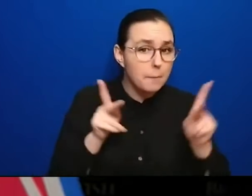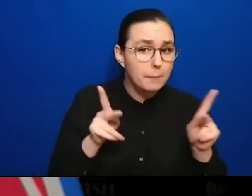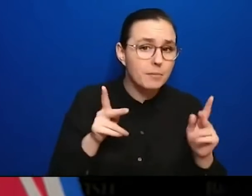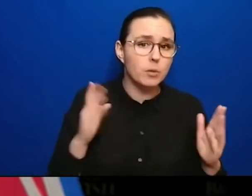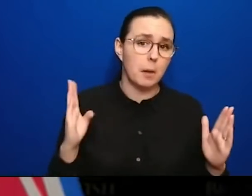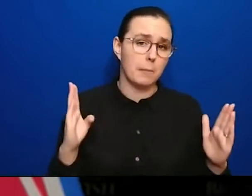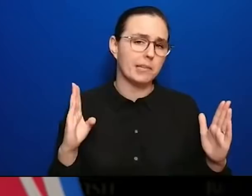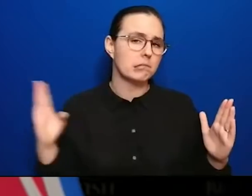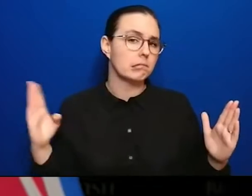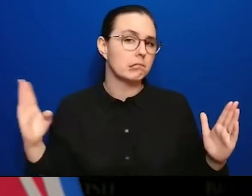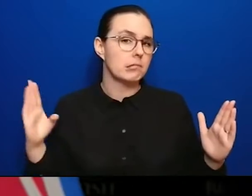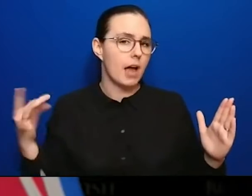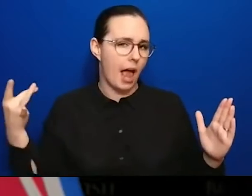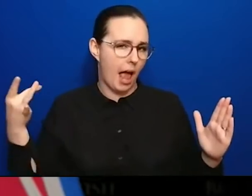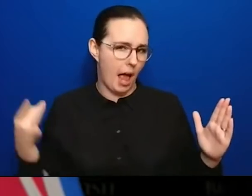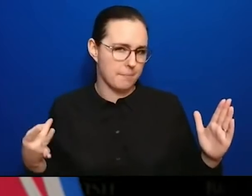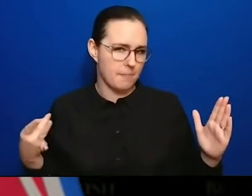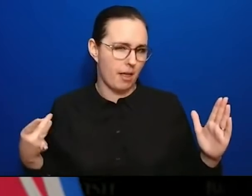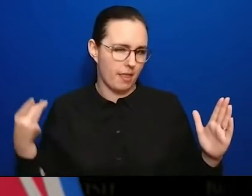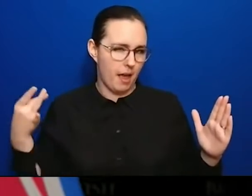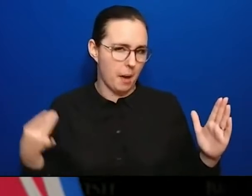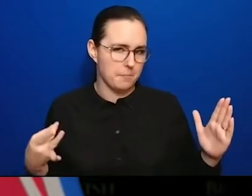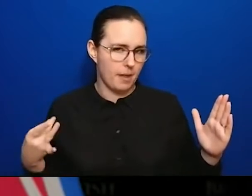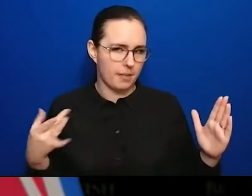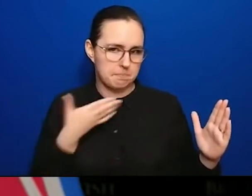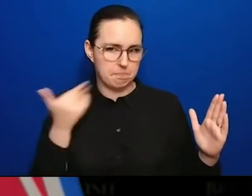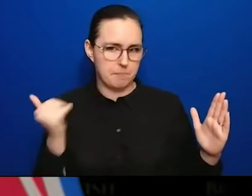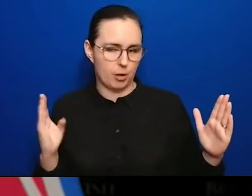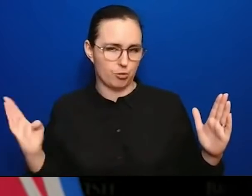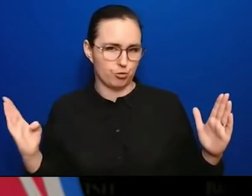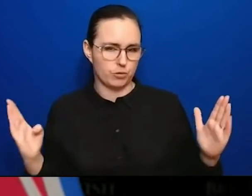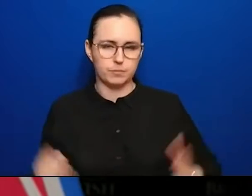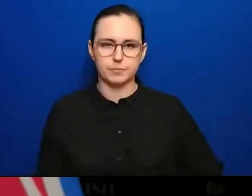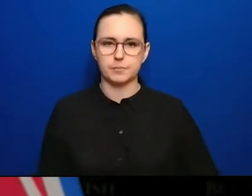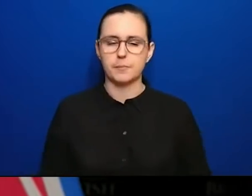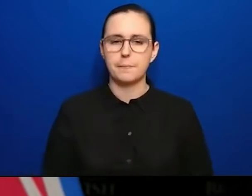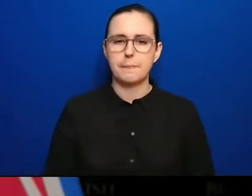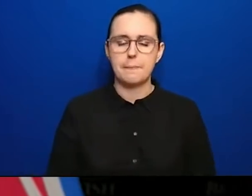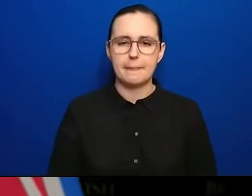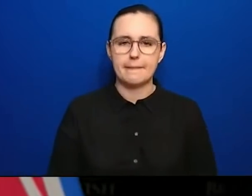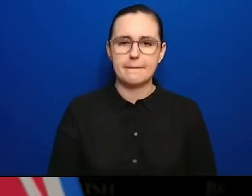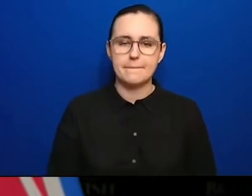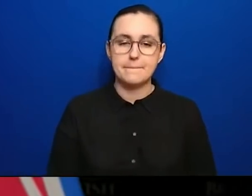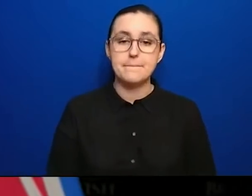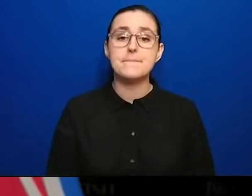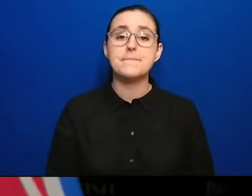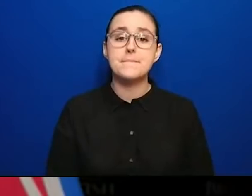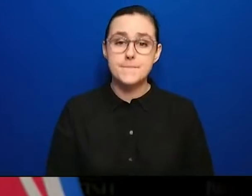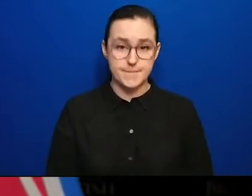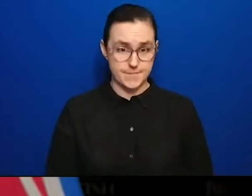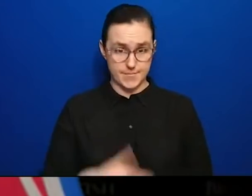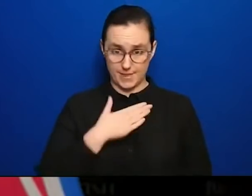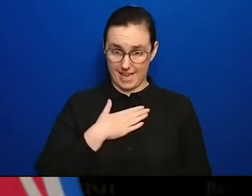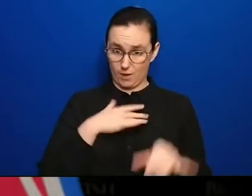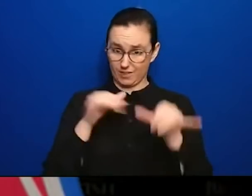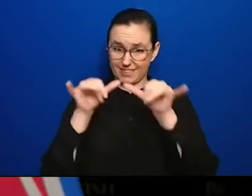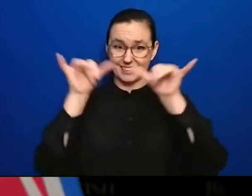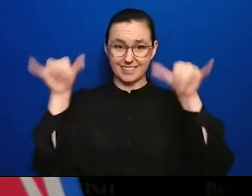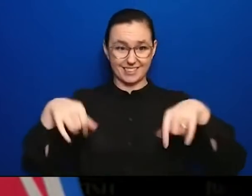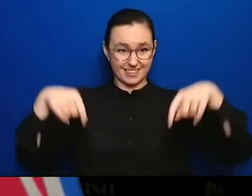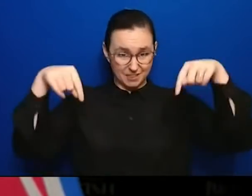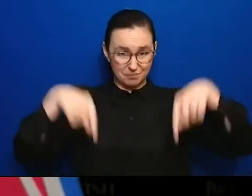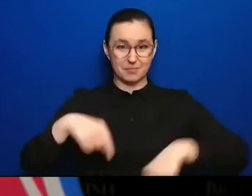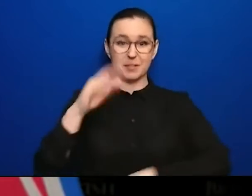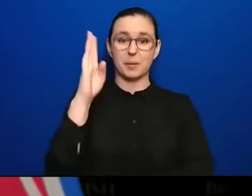in detail yesterday that we're following. So we are expanding capacity, right? We did an announcement at